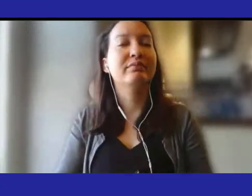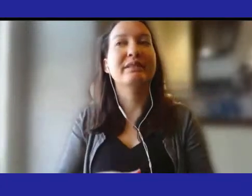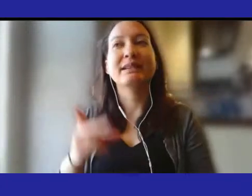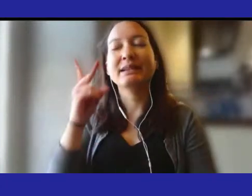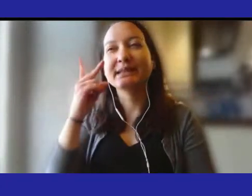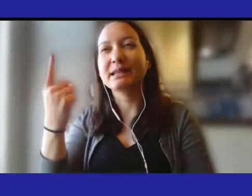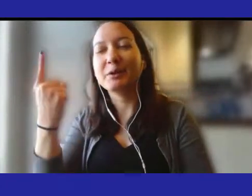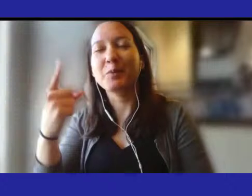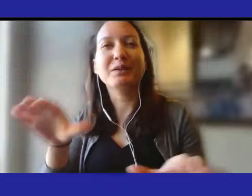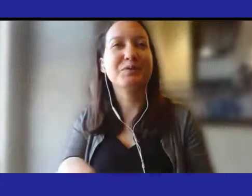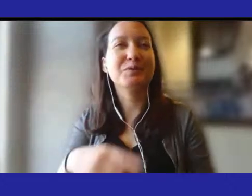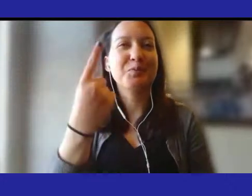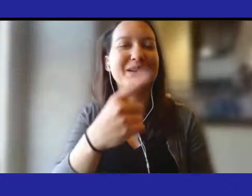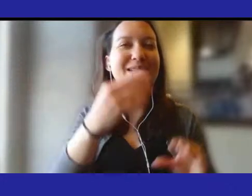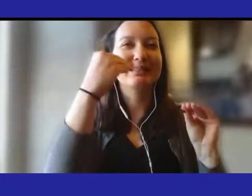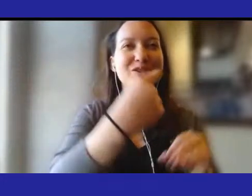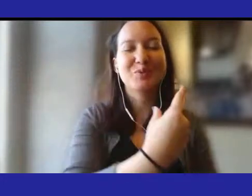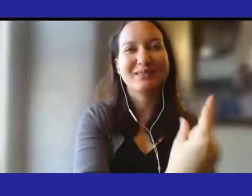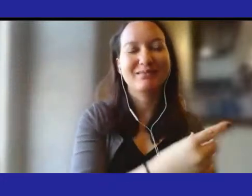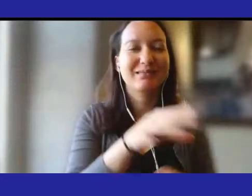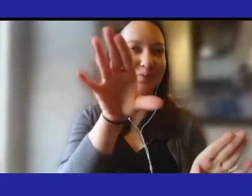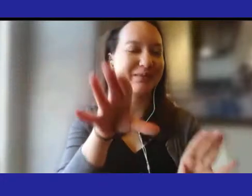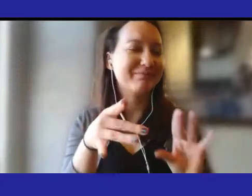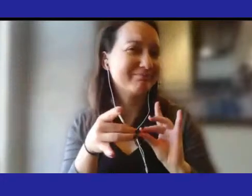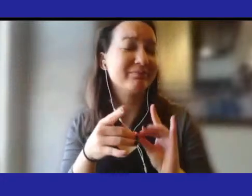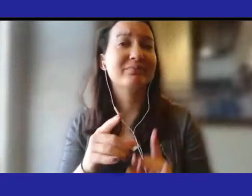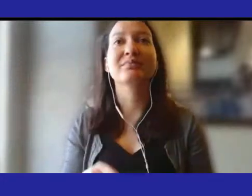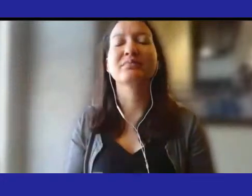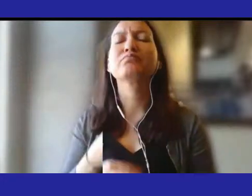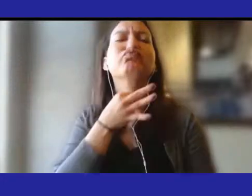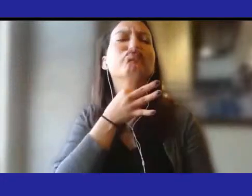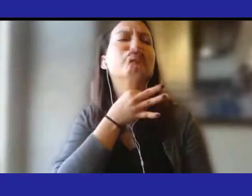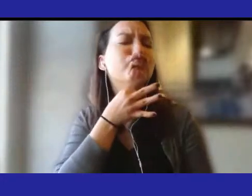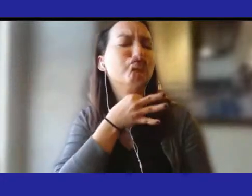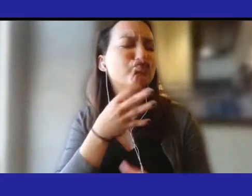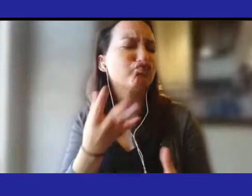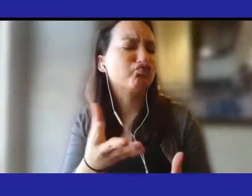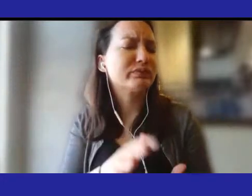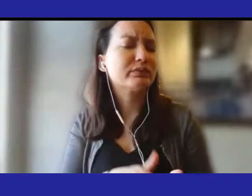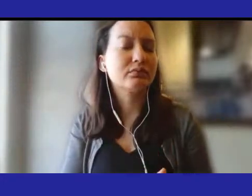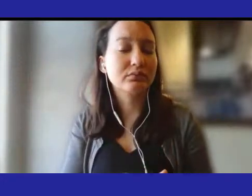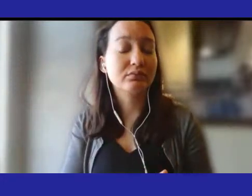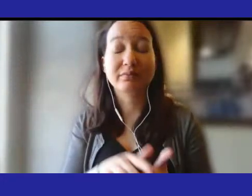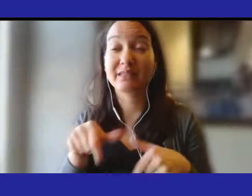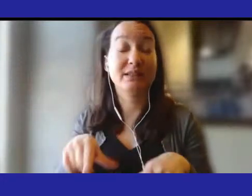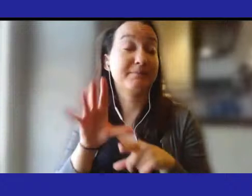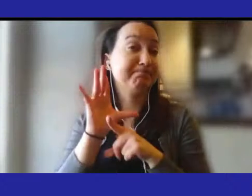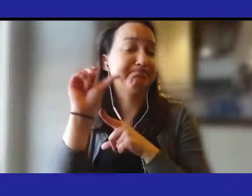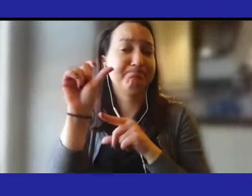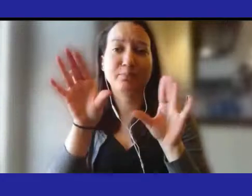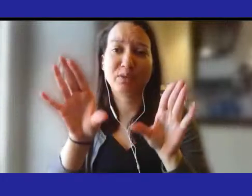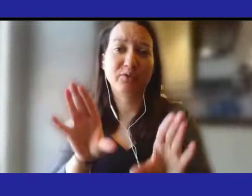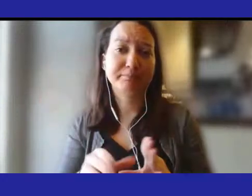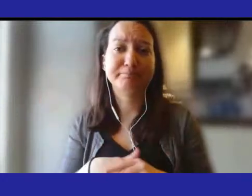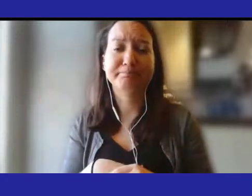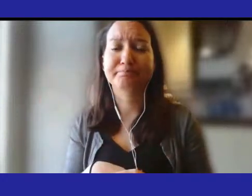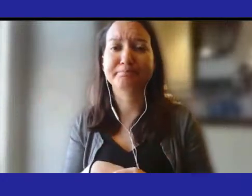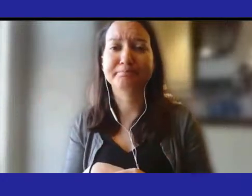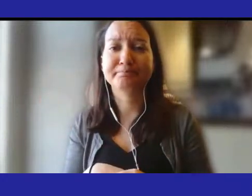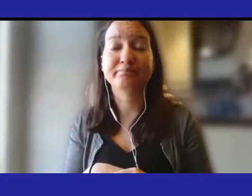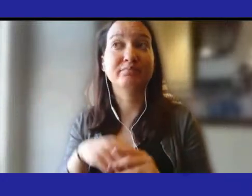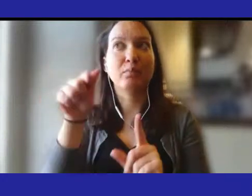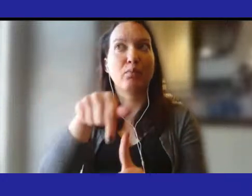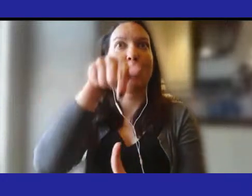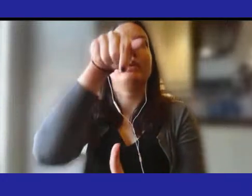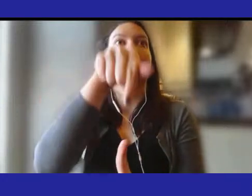which is a great thing to hear. Just curiosity, though, as far as, I mean, this is magnificent. And the bottom line is,